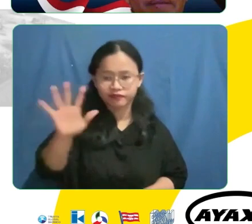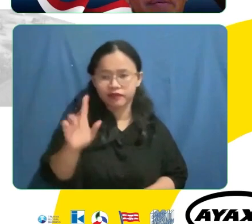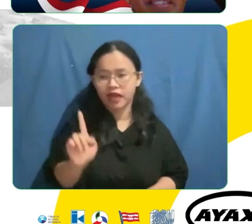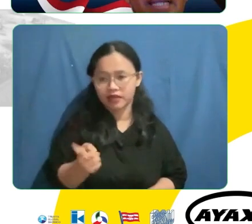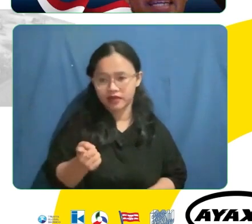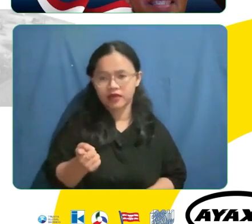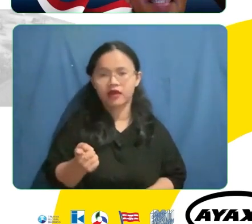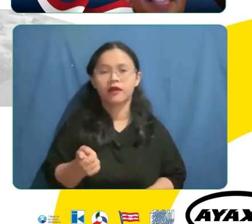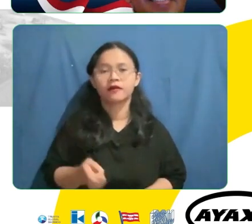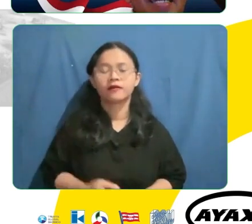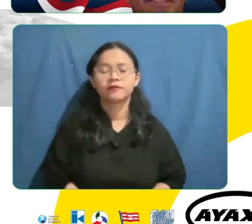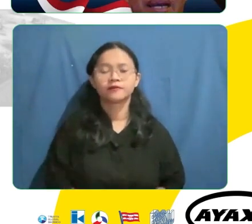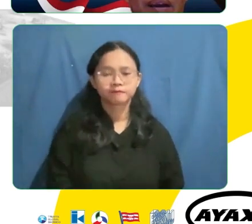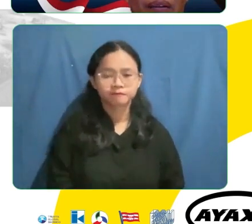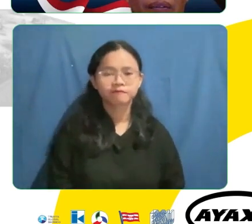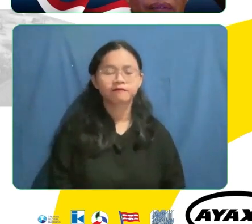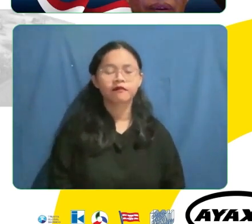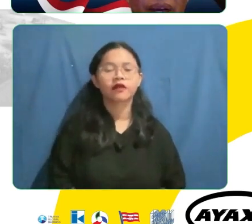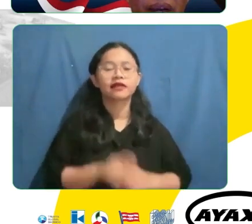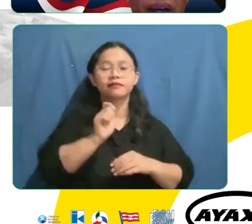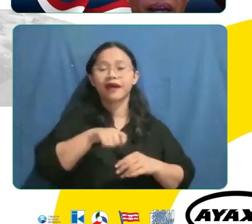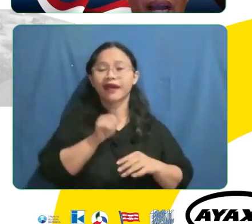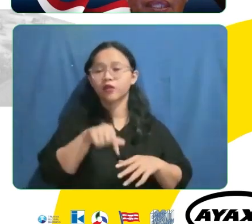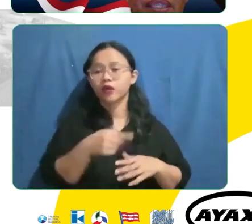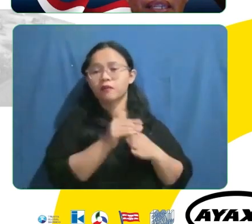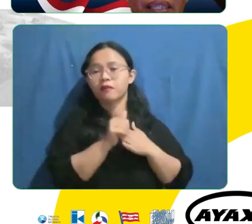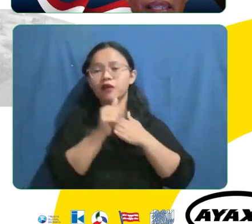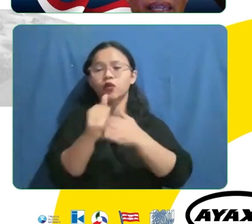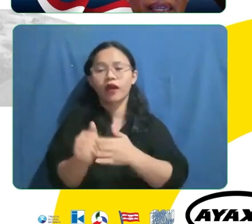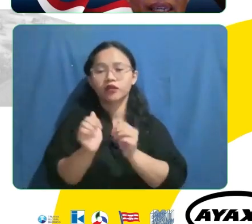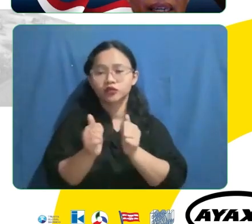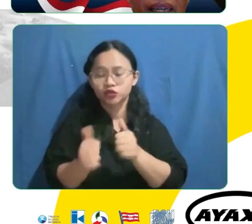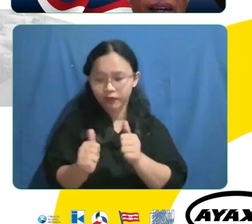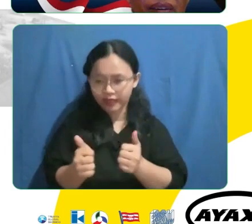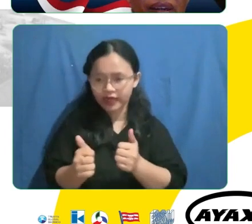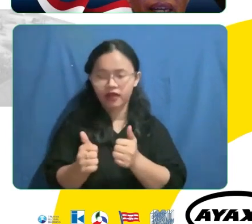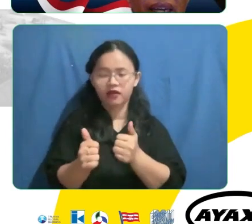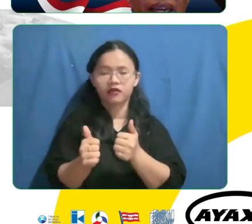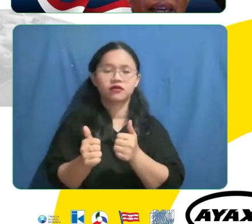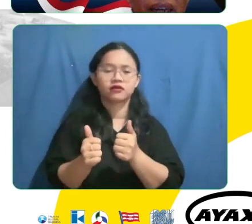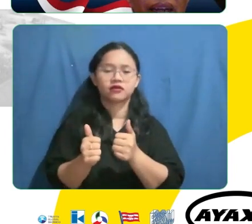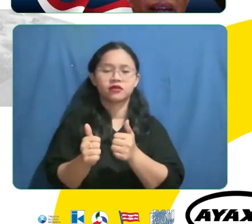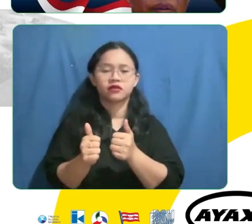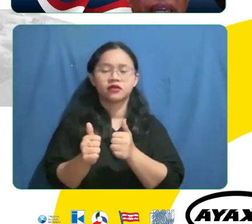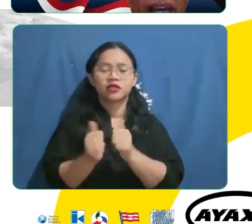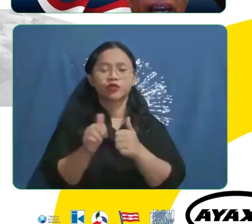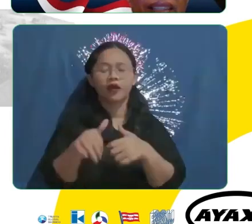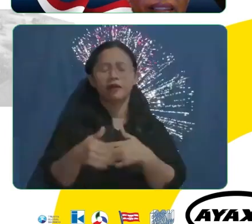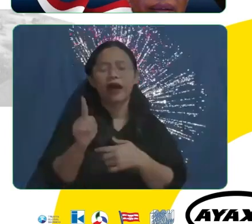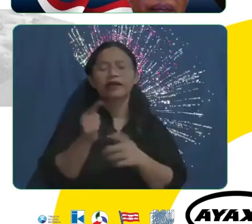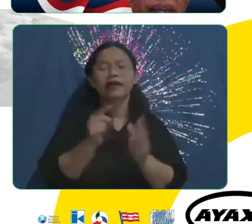to assess the impact of climate change, not only to the